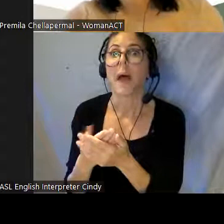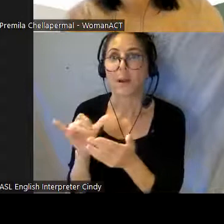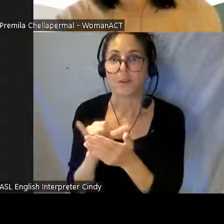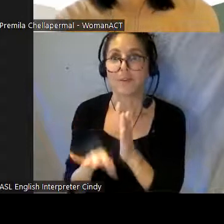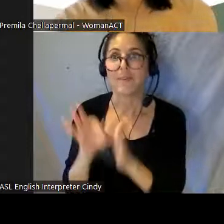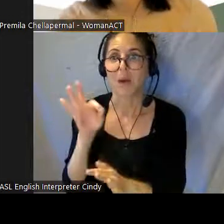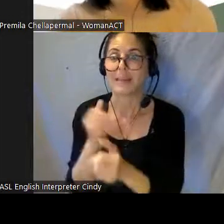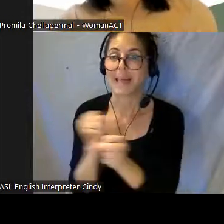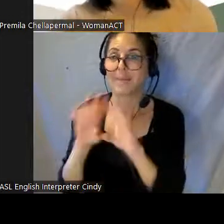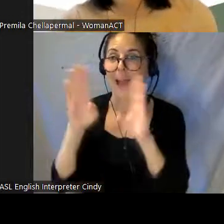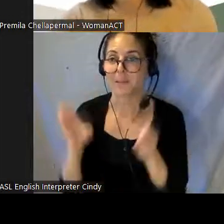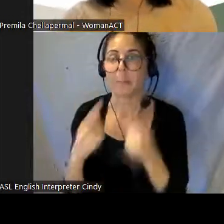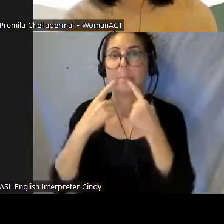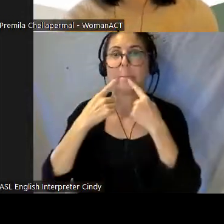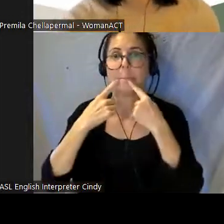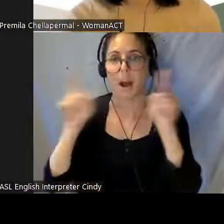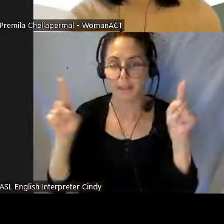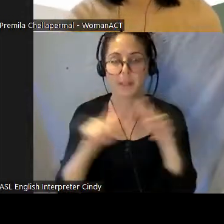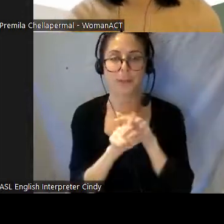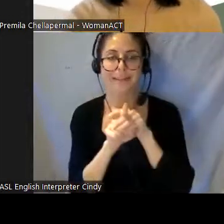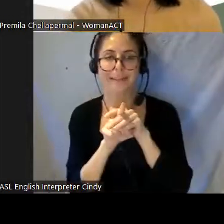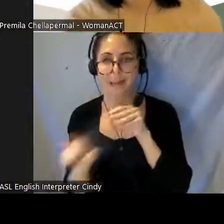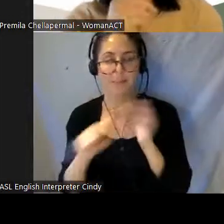she was able to escape the economic abuse.